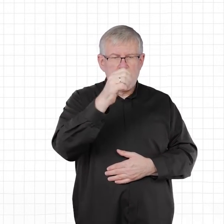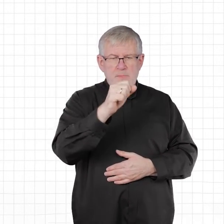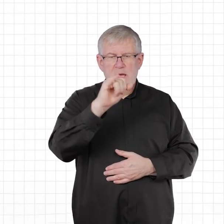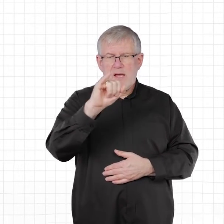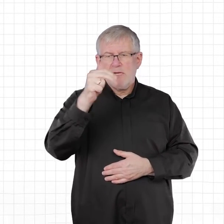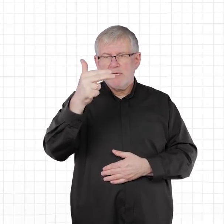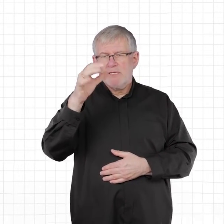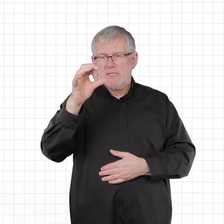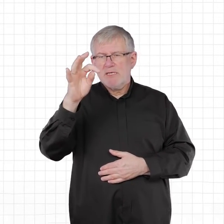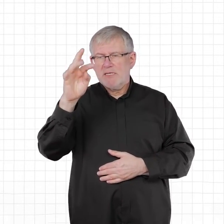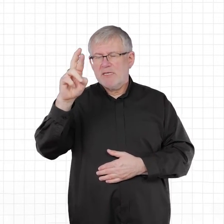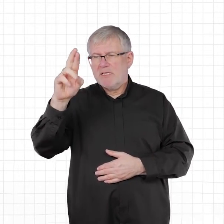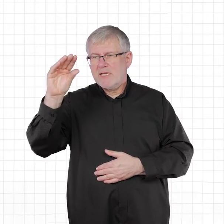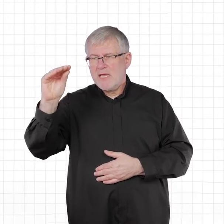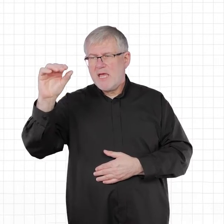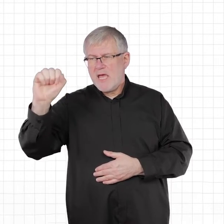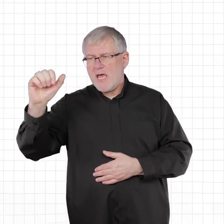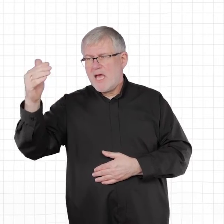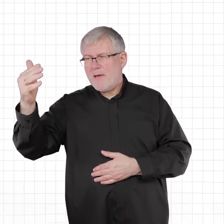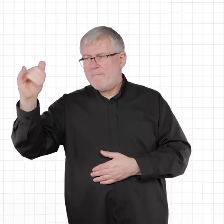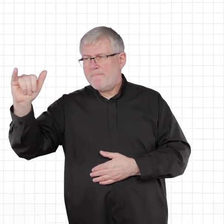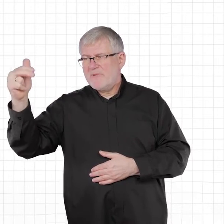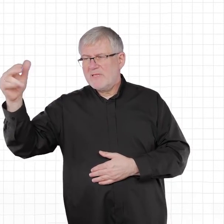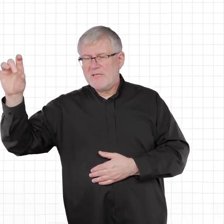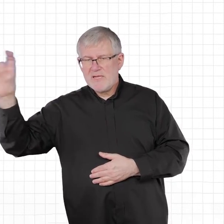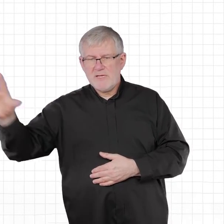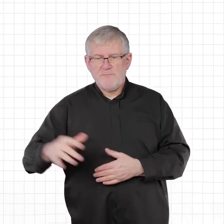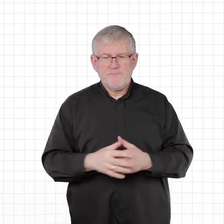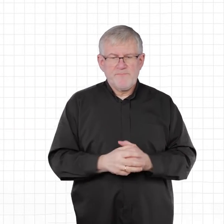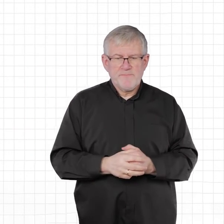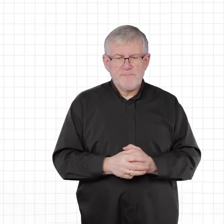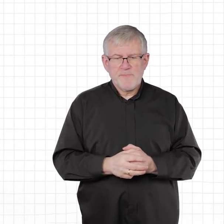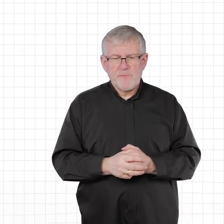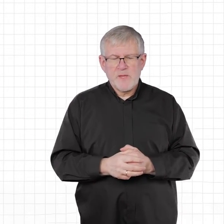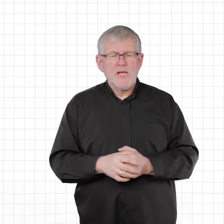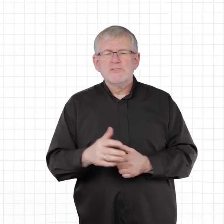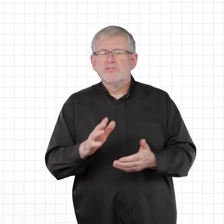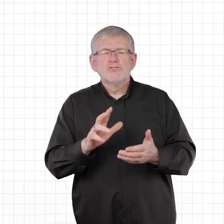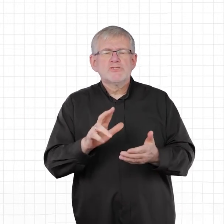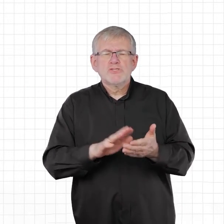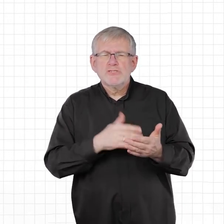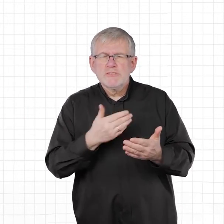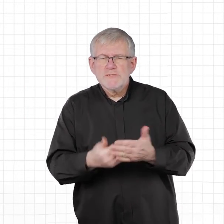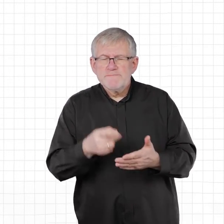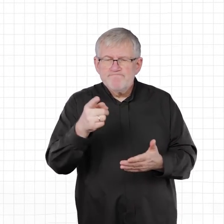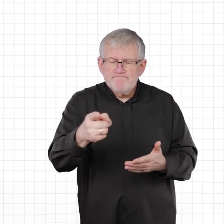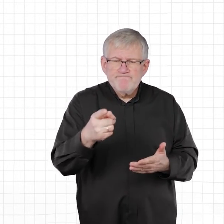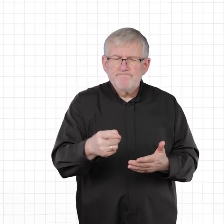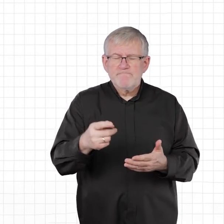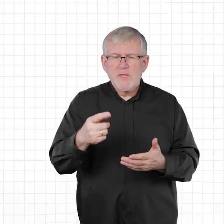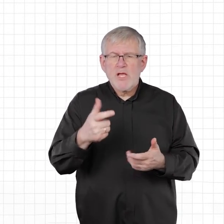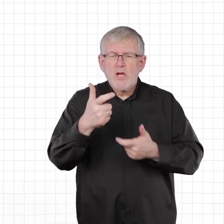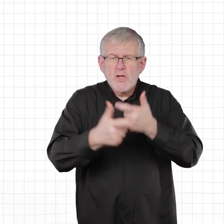norm, and nobody has to doubt it as a goal. It should be something that it benefits all of us in the end.